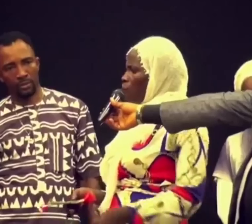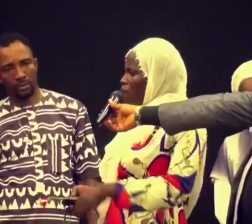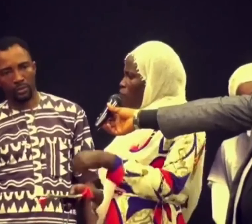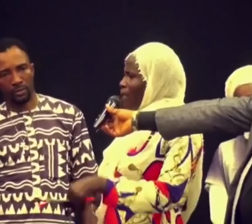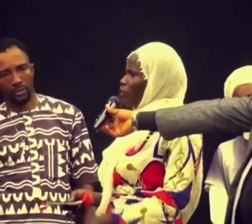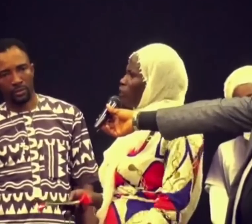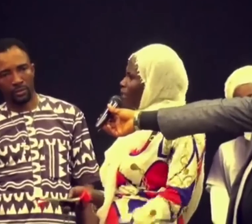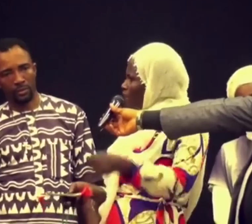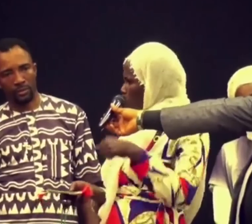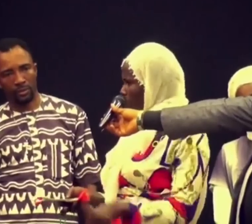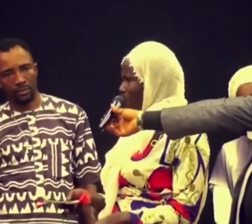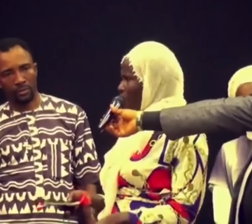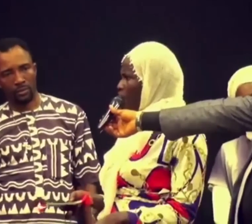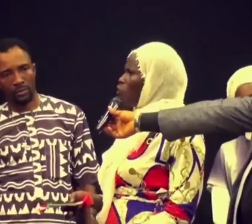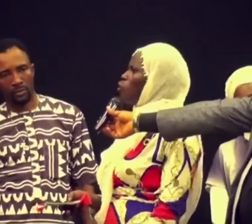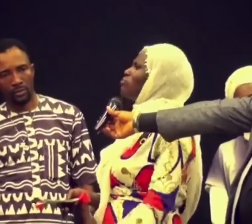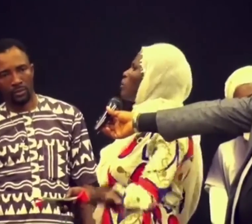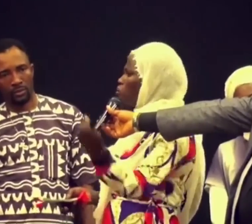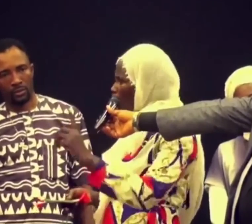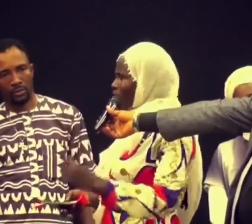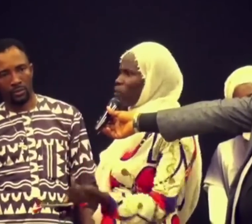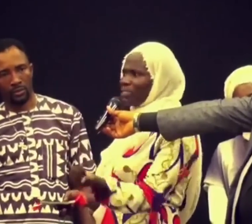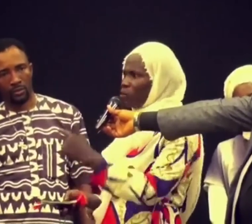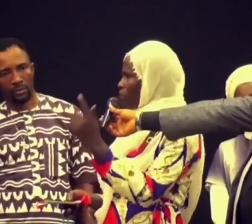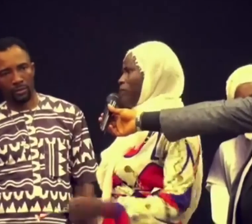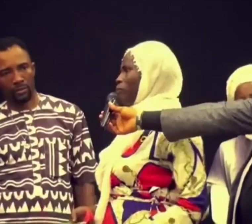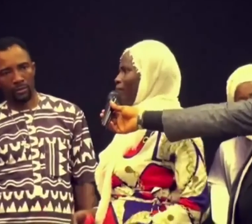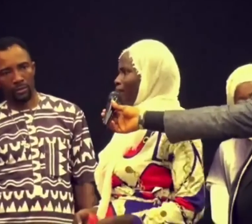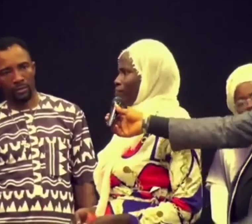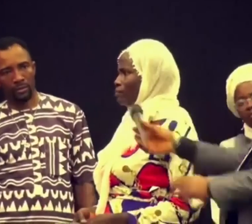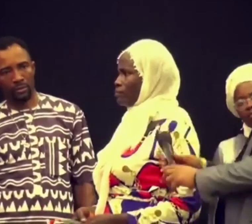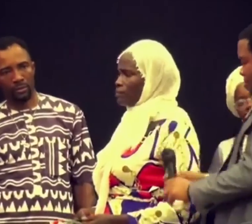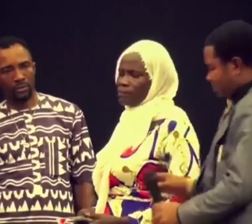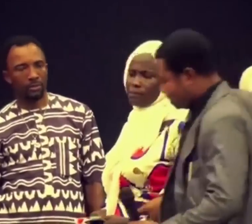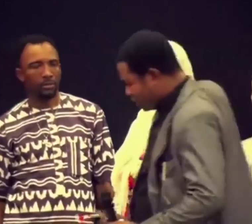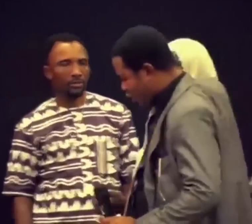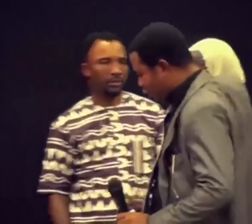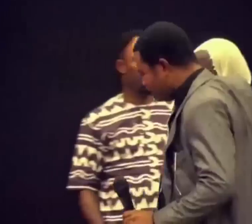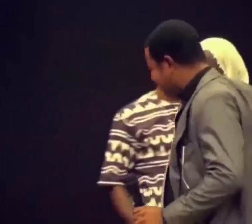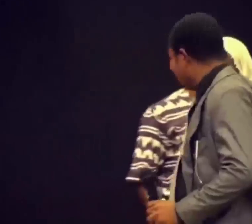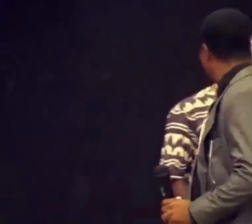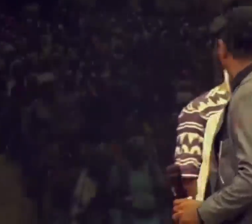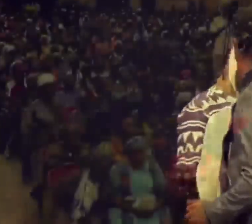n ba fun ma yen ni 100,000 naira won gba gbogbo won pata won dawo temi ni ko pada